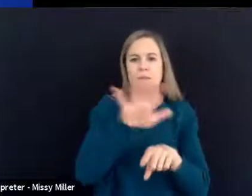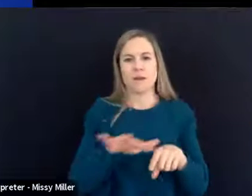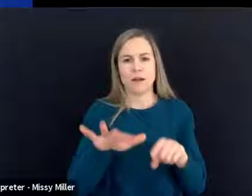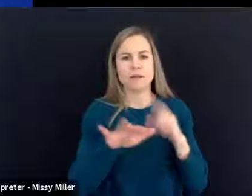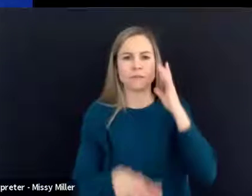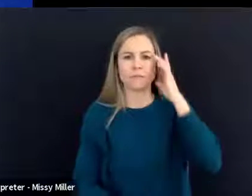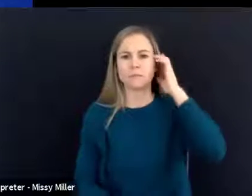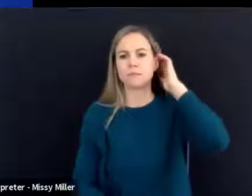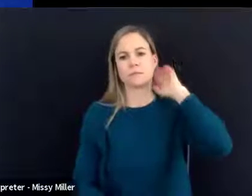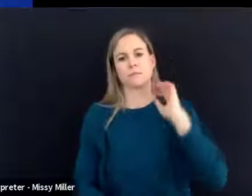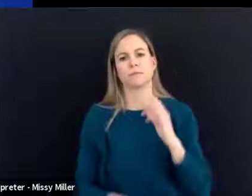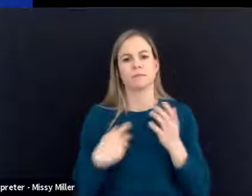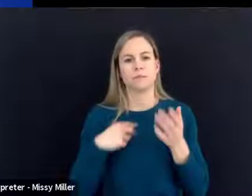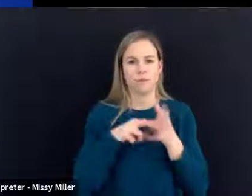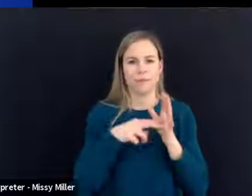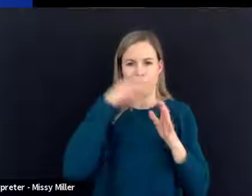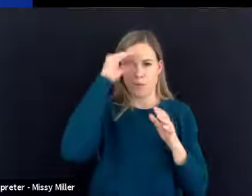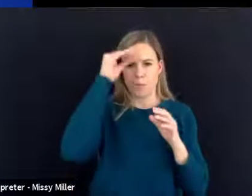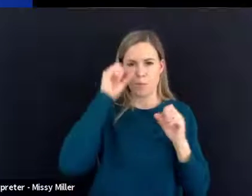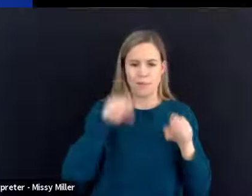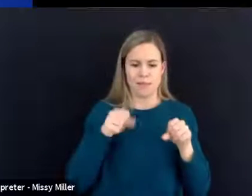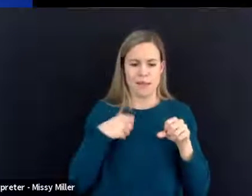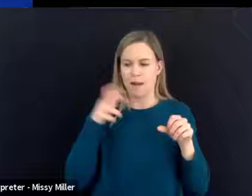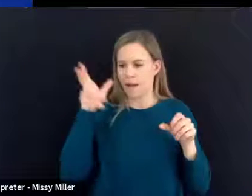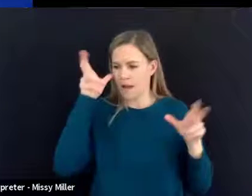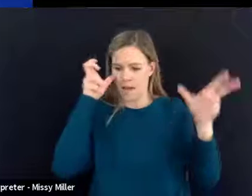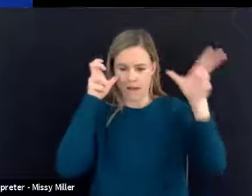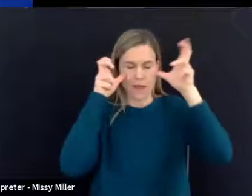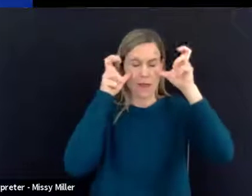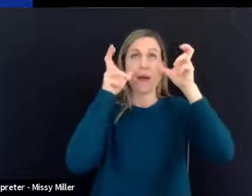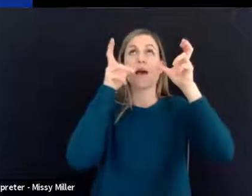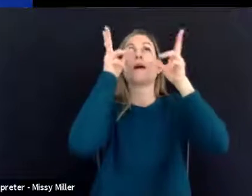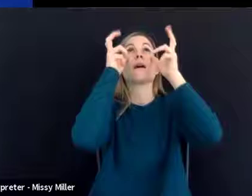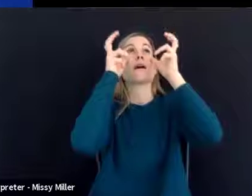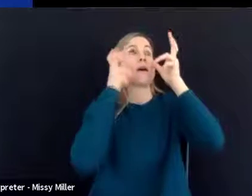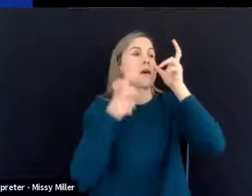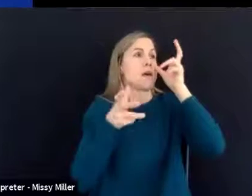able to get more visual input.